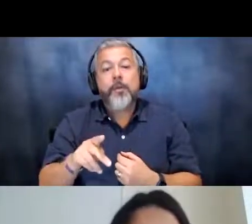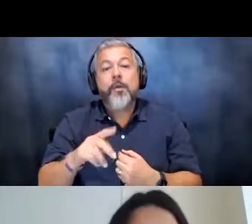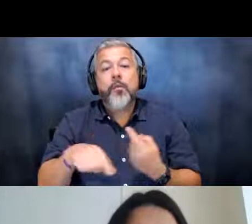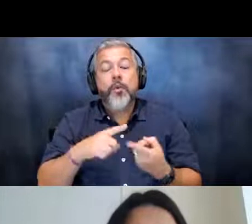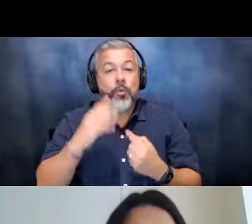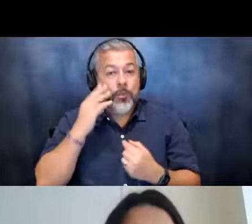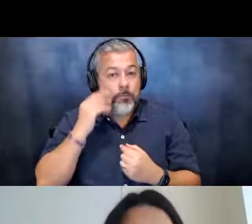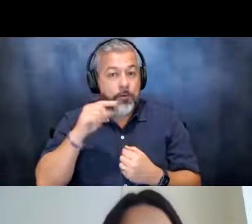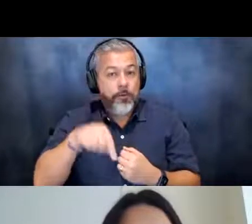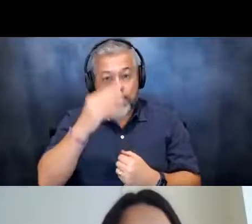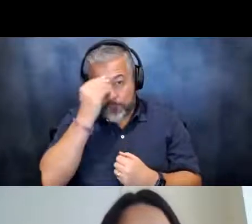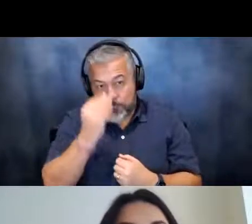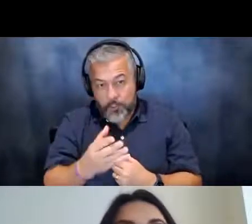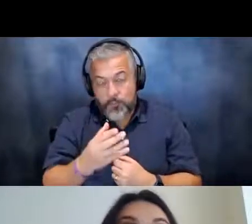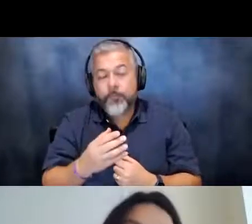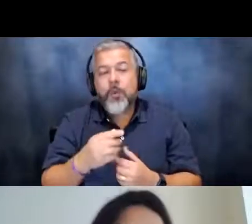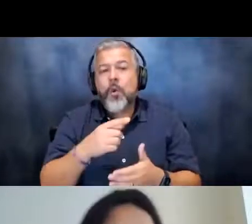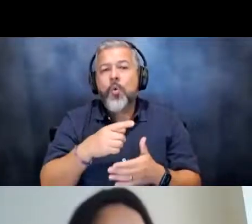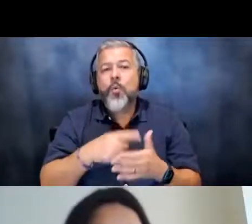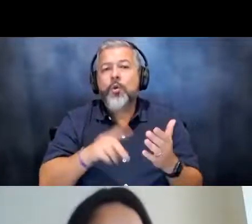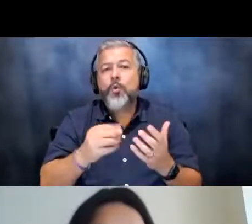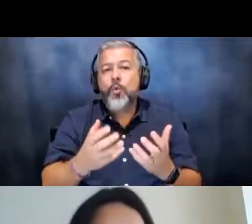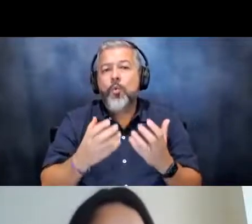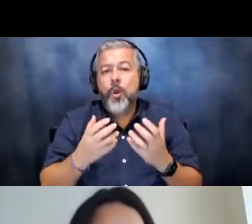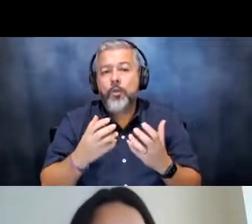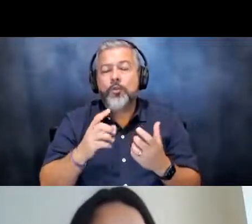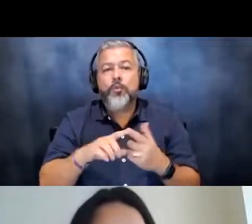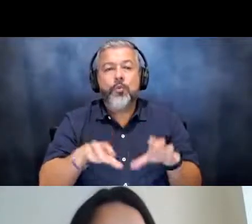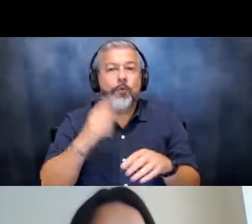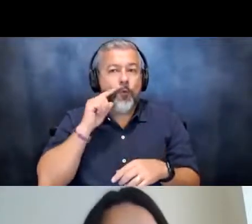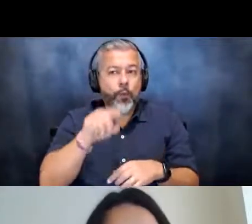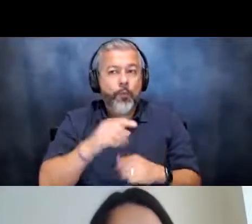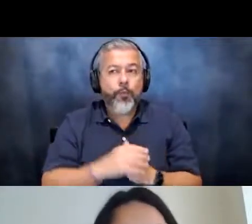this information, what do you want it to do for you?